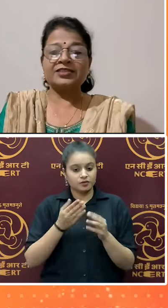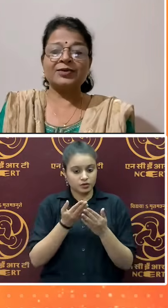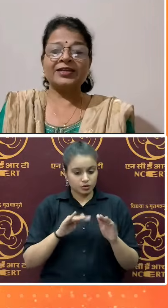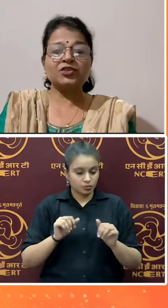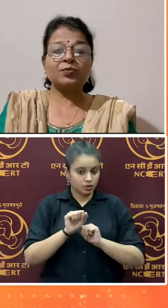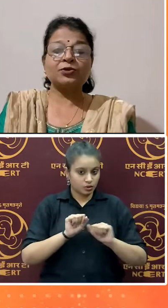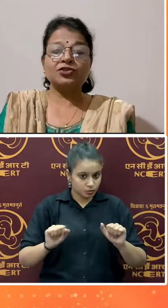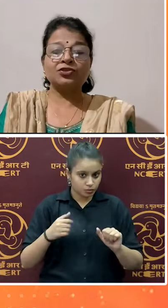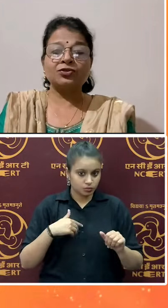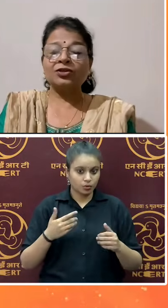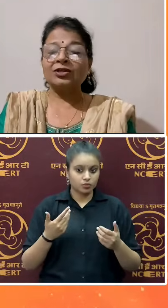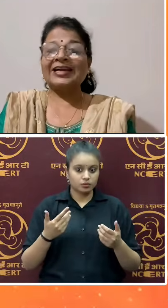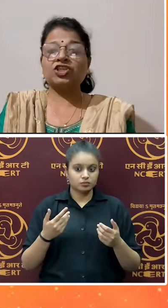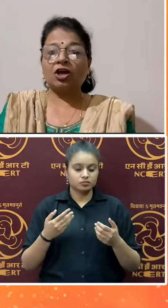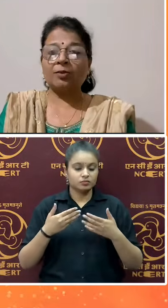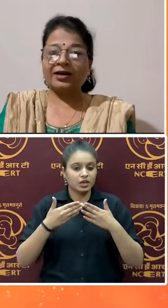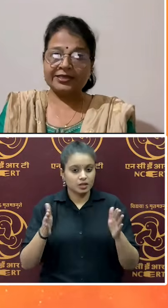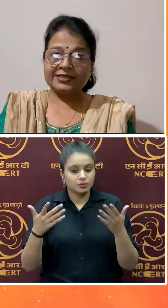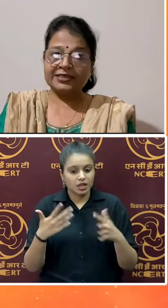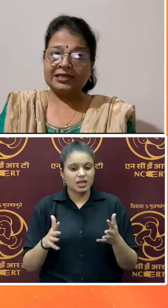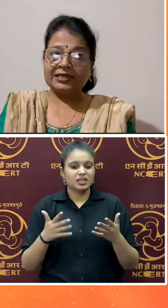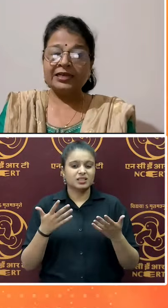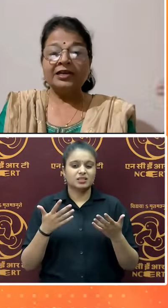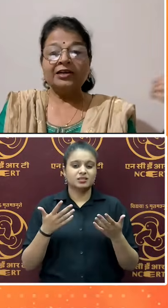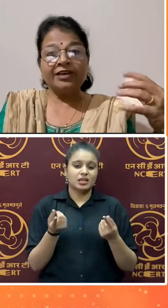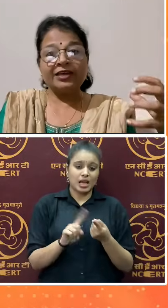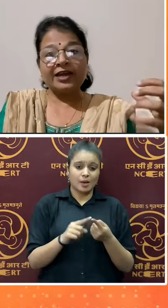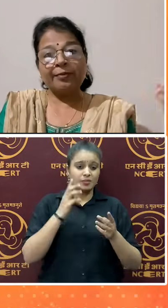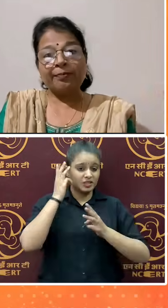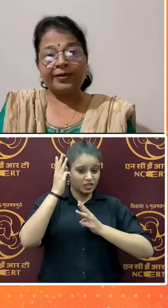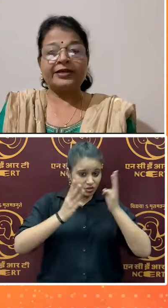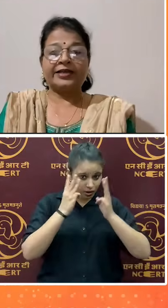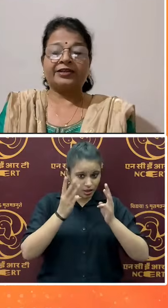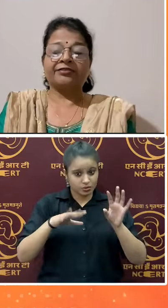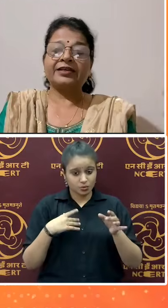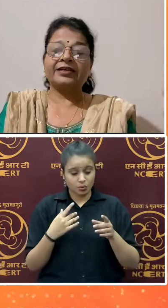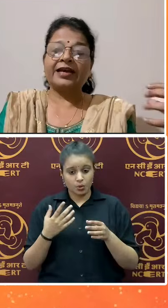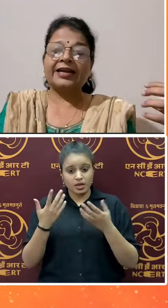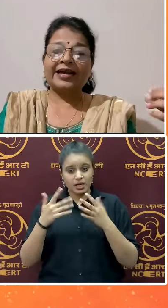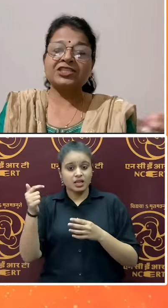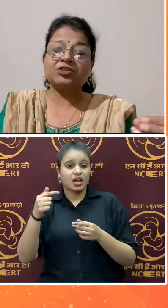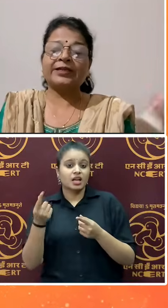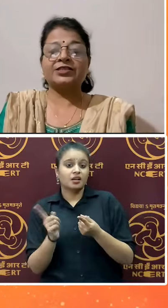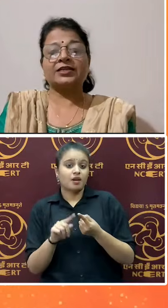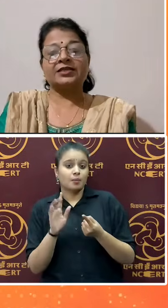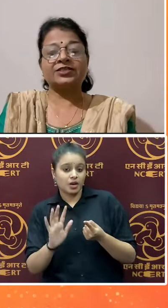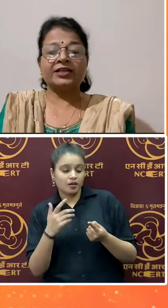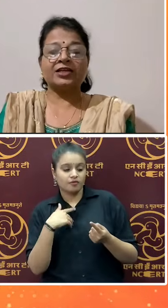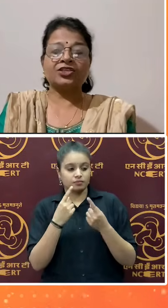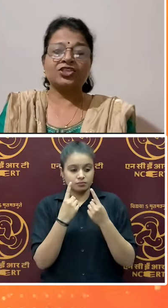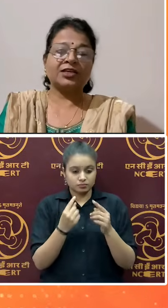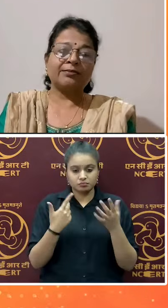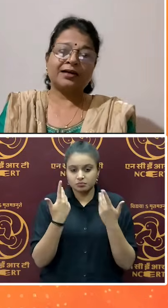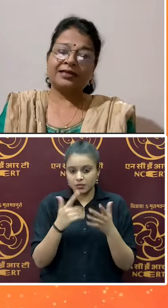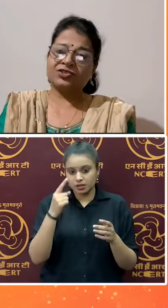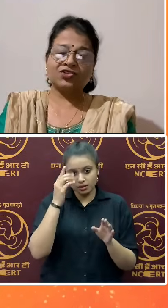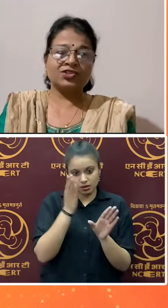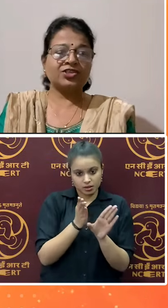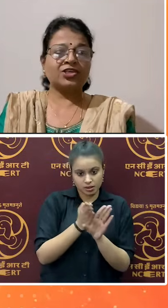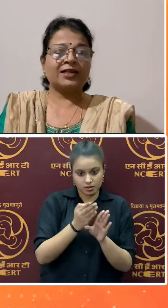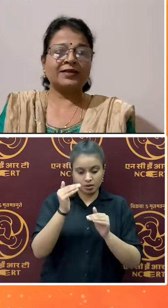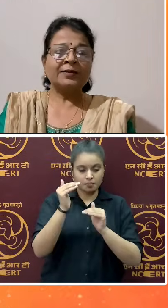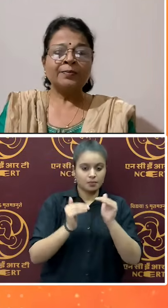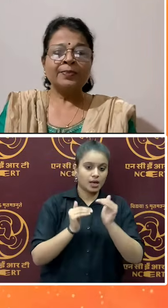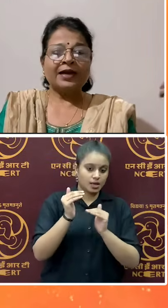adolescent has been exposed to a trauma recently, we can predict, we can expect certain psychological imbalances